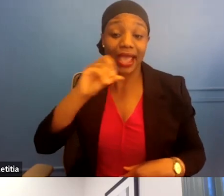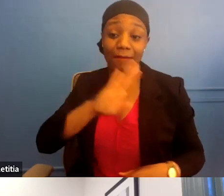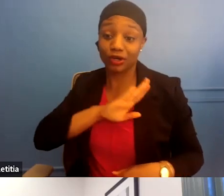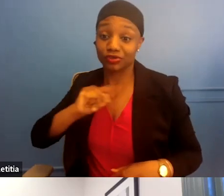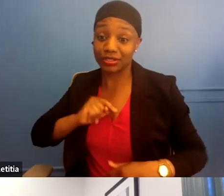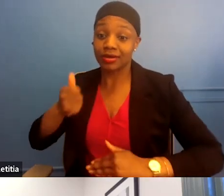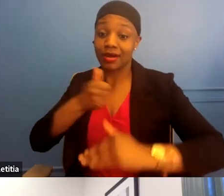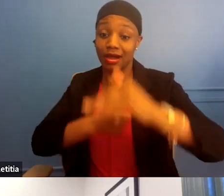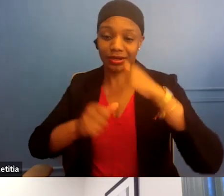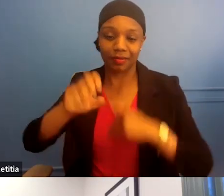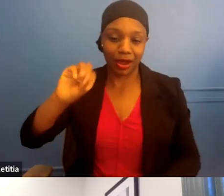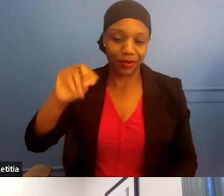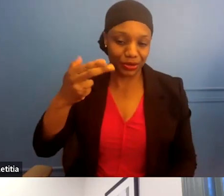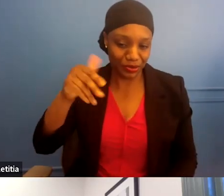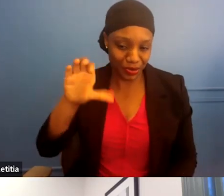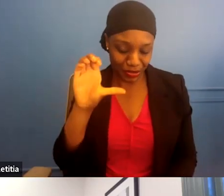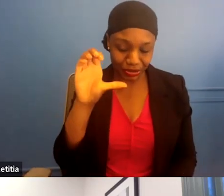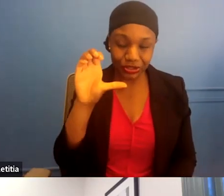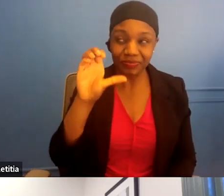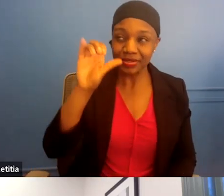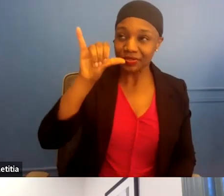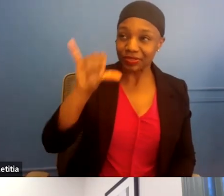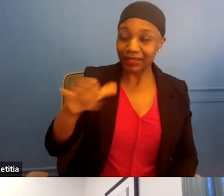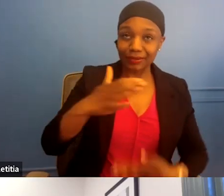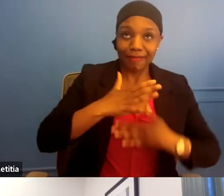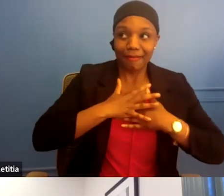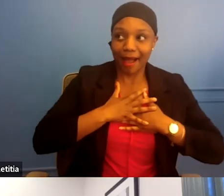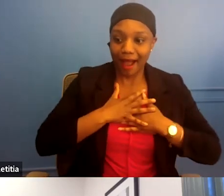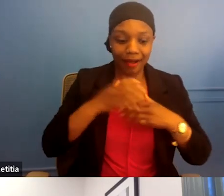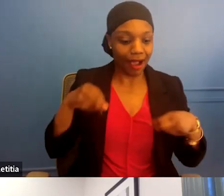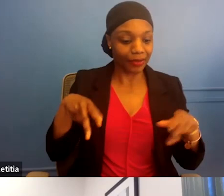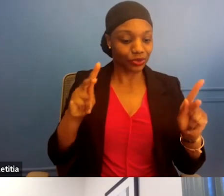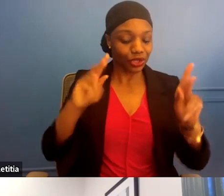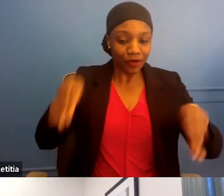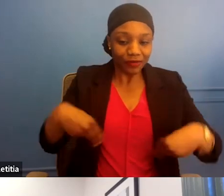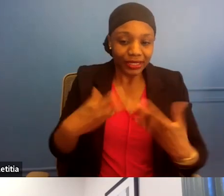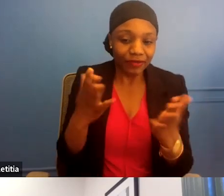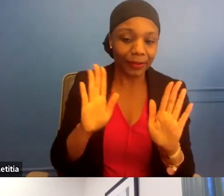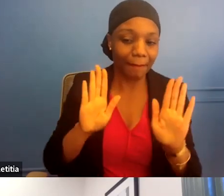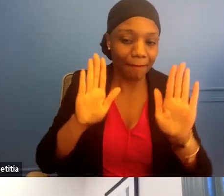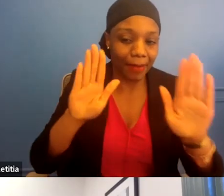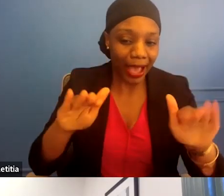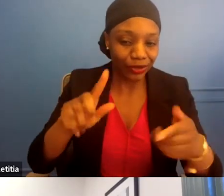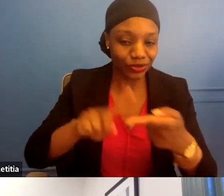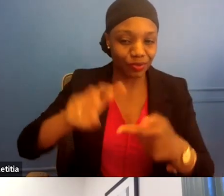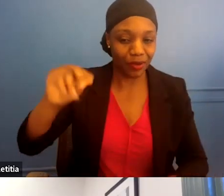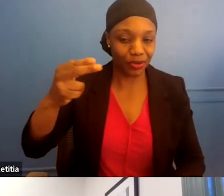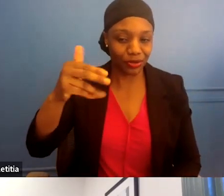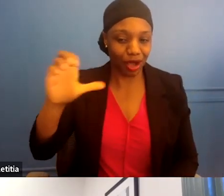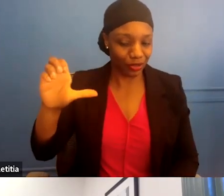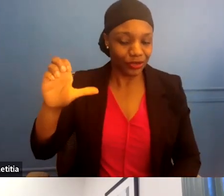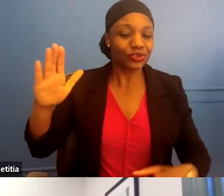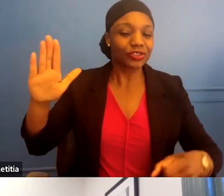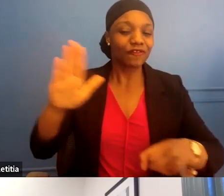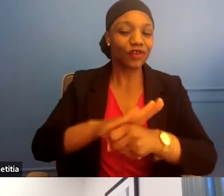I absolutely think it's my opportunity of giving back to the college. And it's a very much a full circle